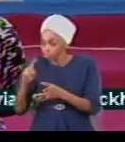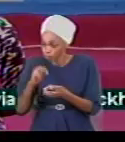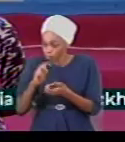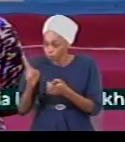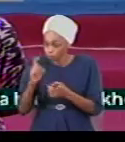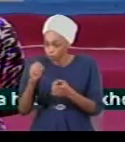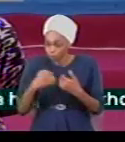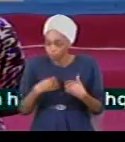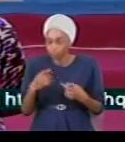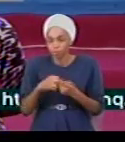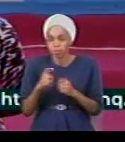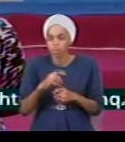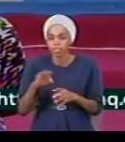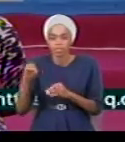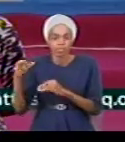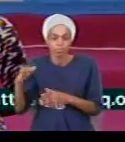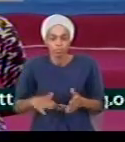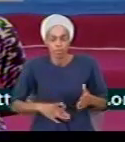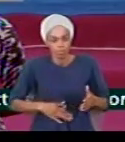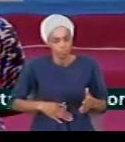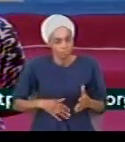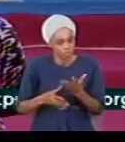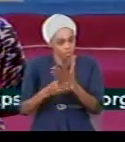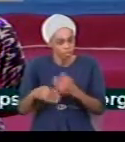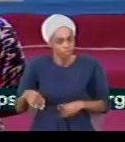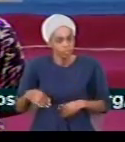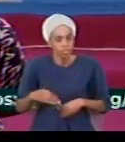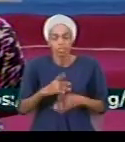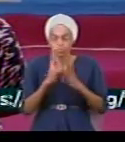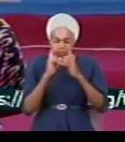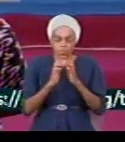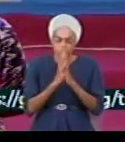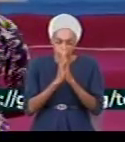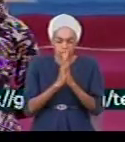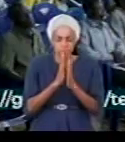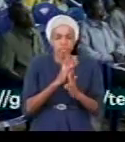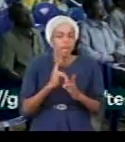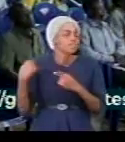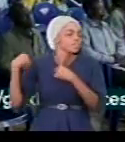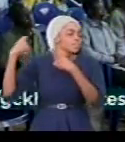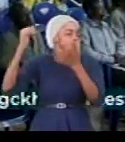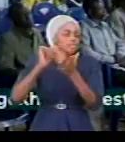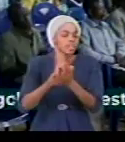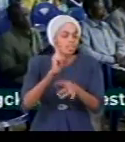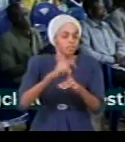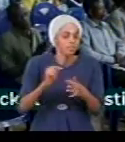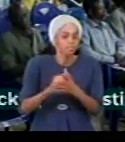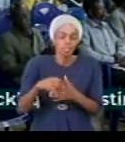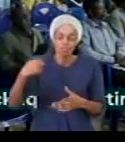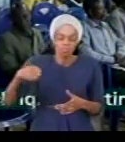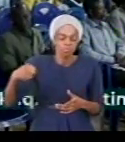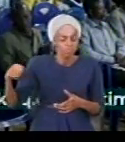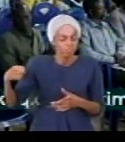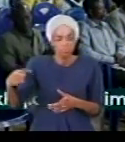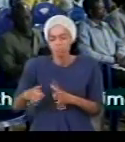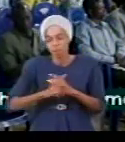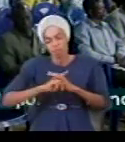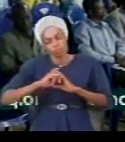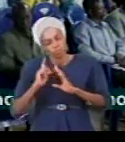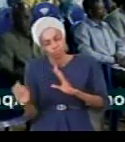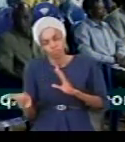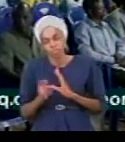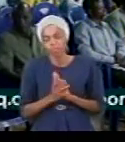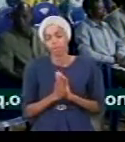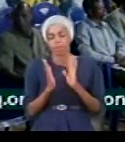that will disappear. Praise the Lord. Put your hands together. That was a